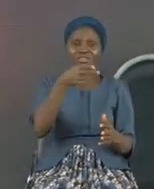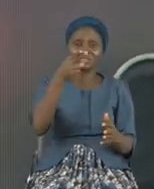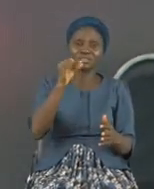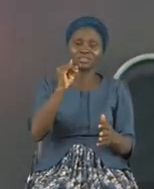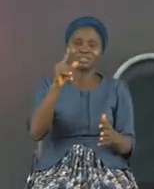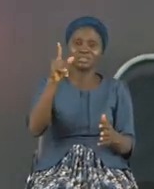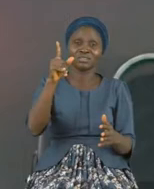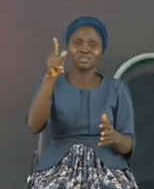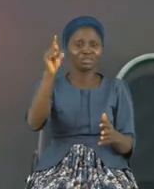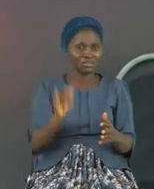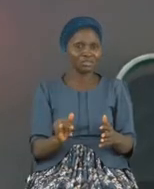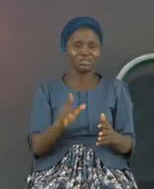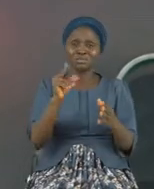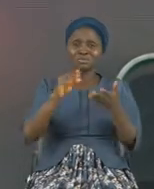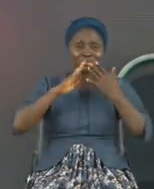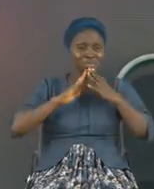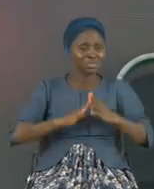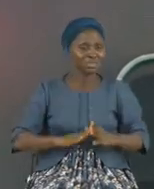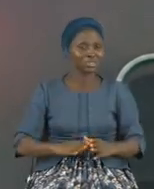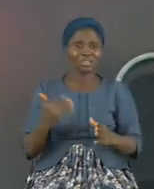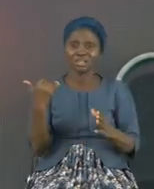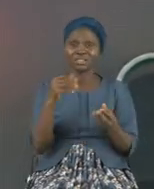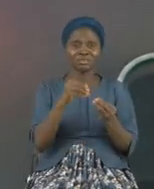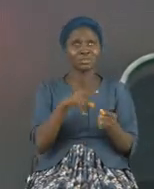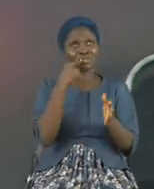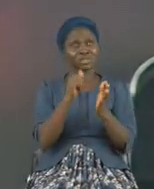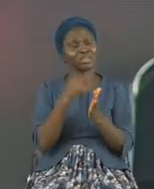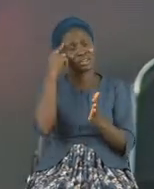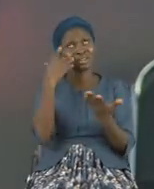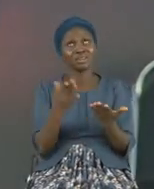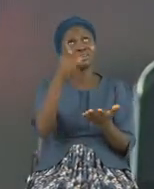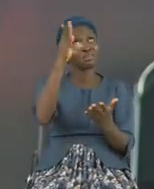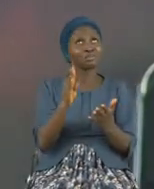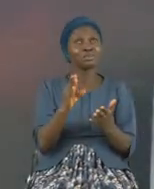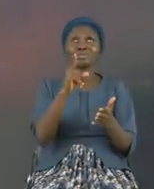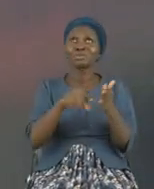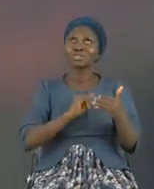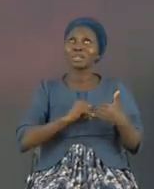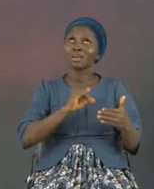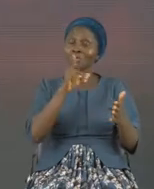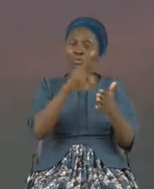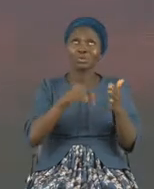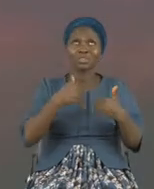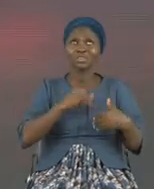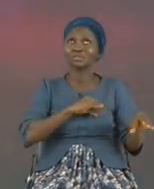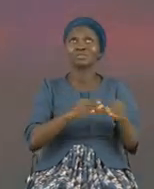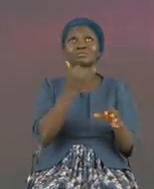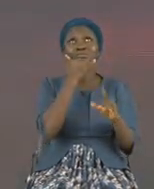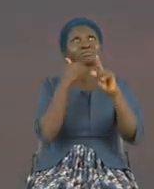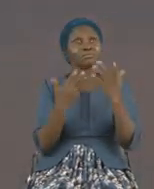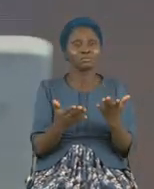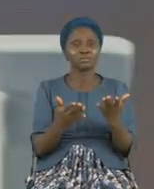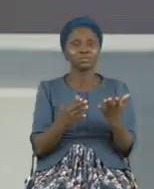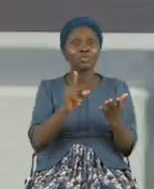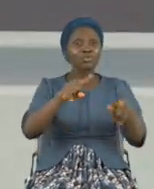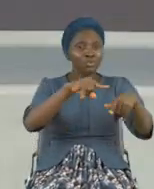then if you're praying, you're saying, God, what have I done wrong? Go back to the scriptures. And if you have said,